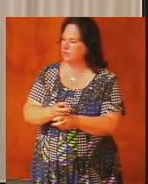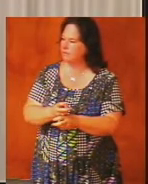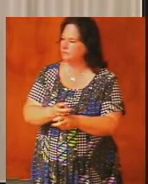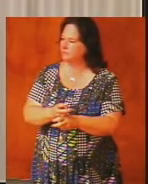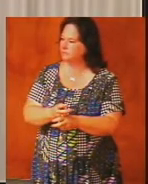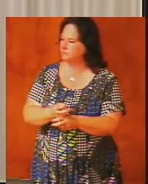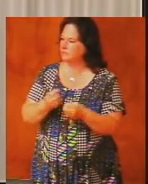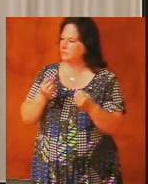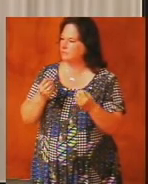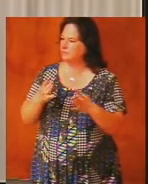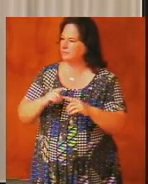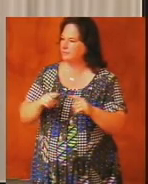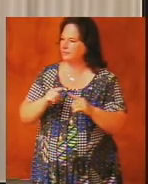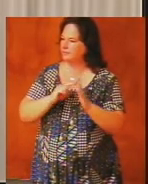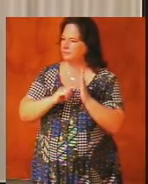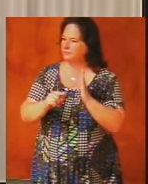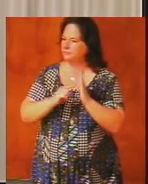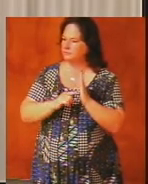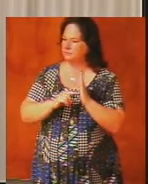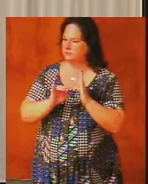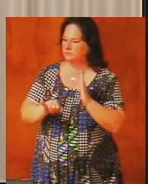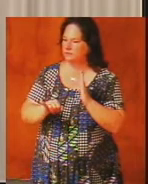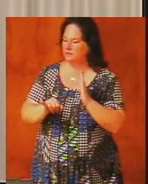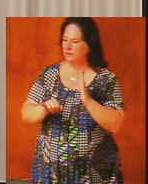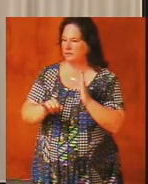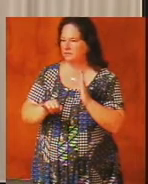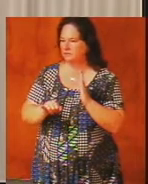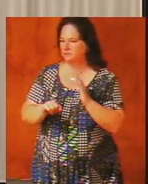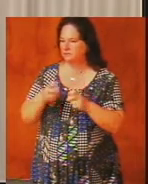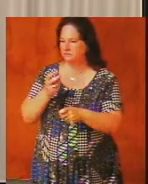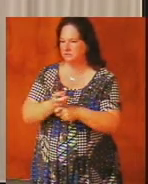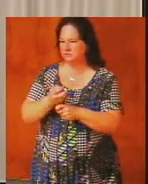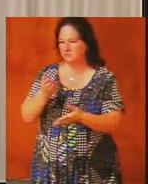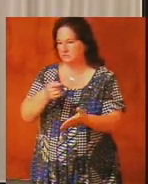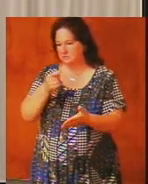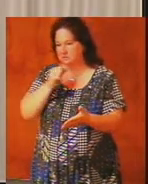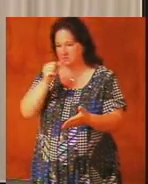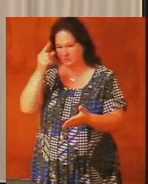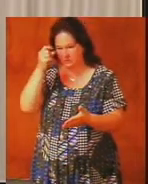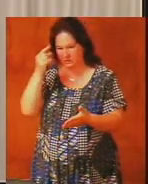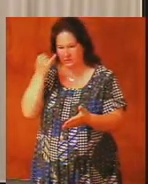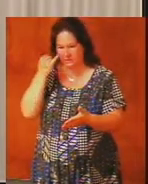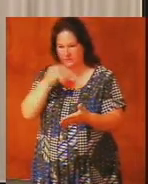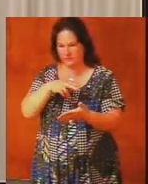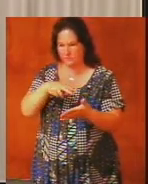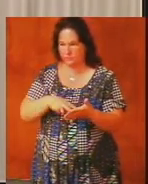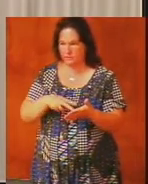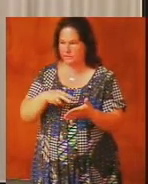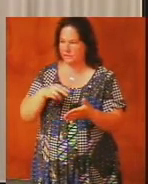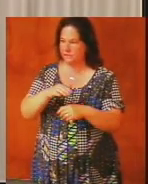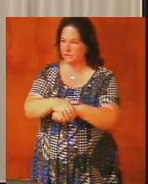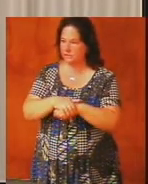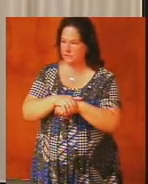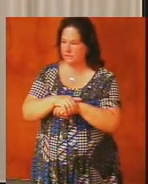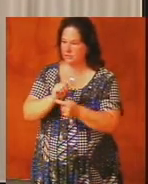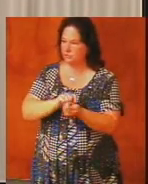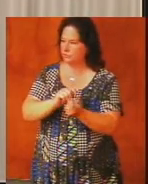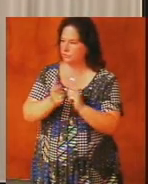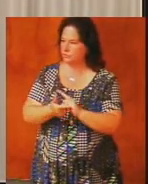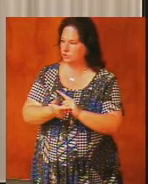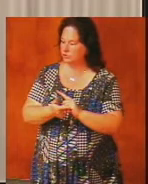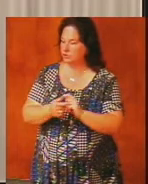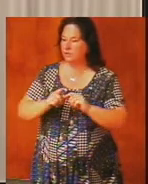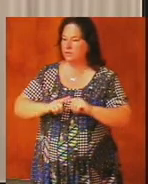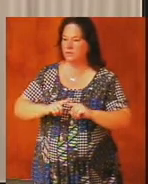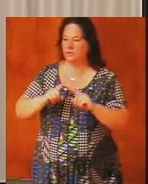And there's all kinds of textual difficulties that you're not going to know anything about if you just read your English translation,